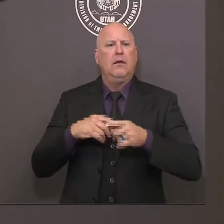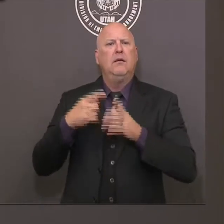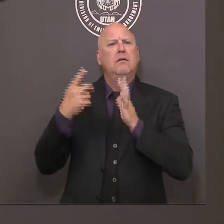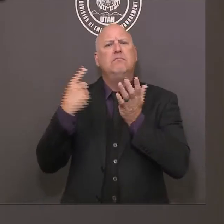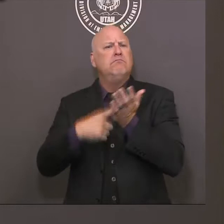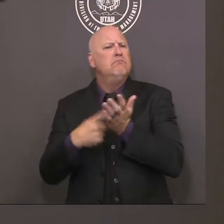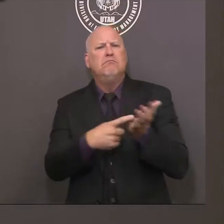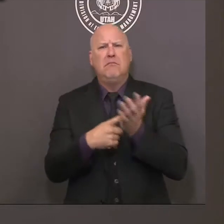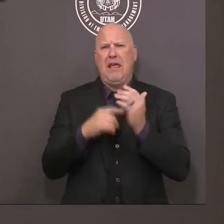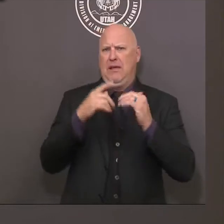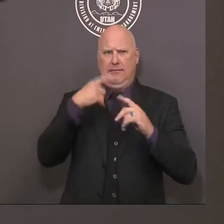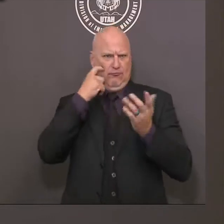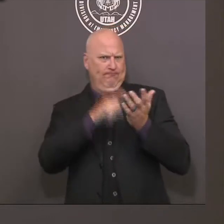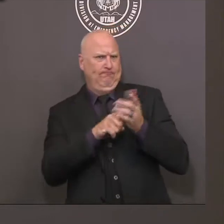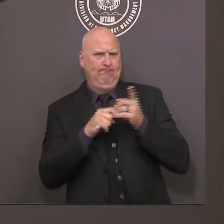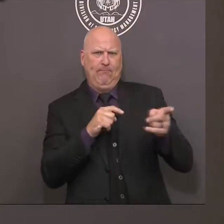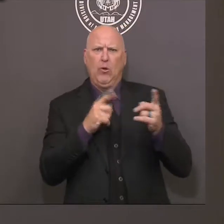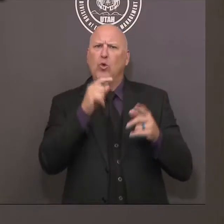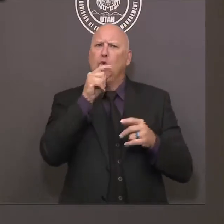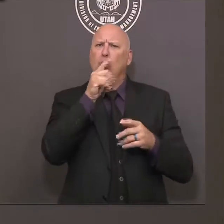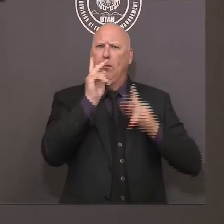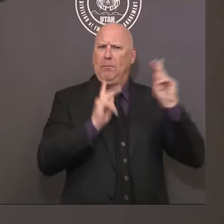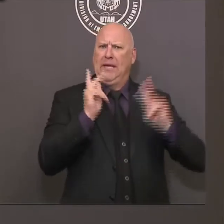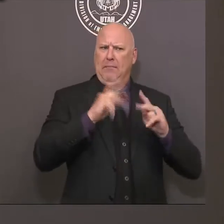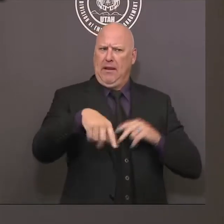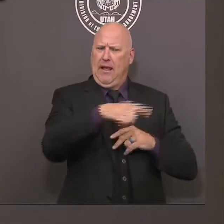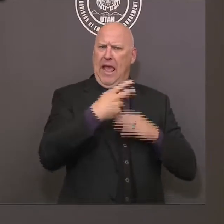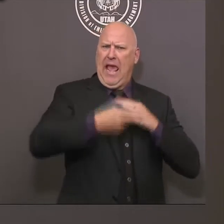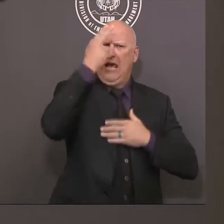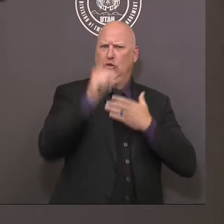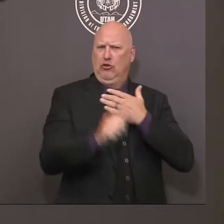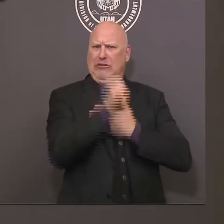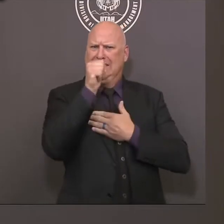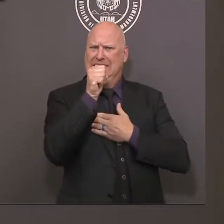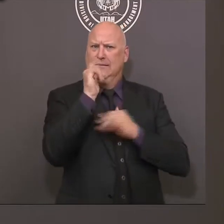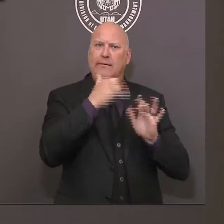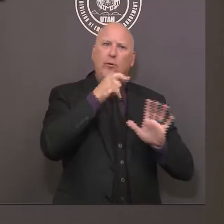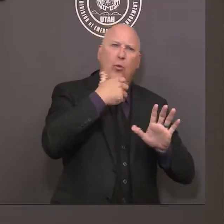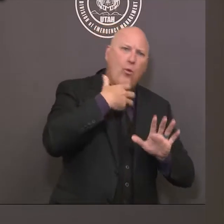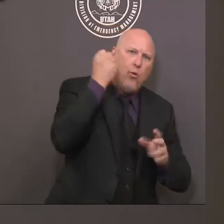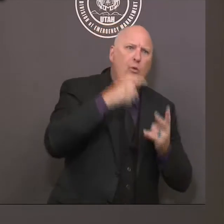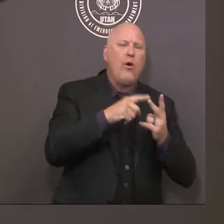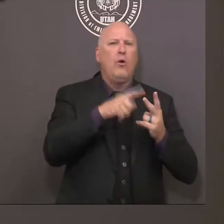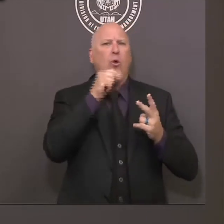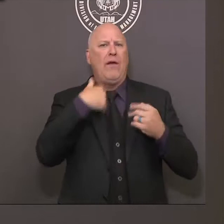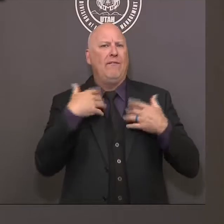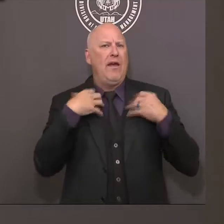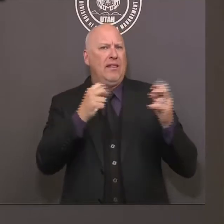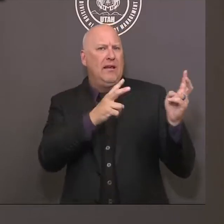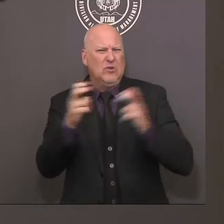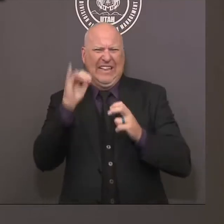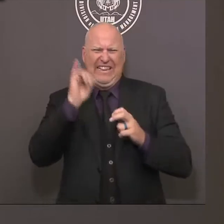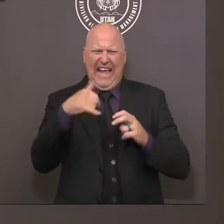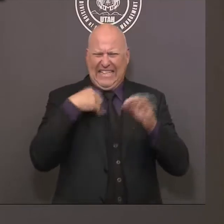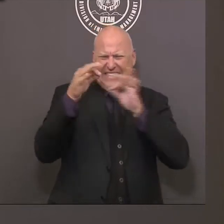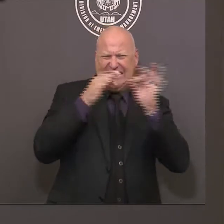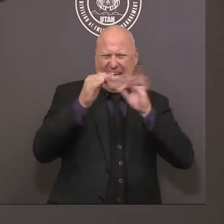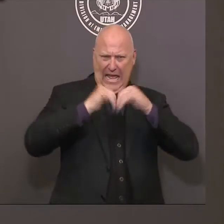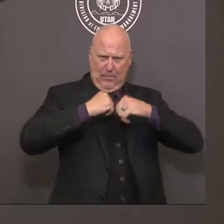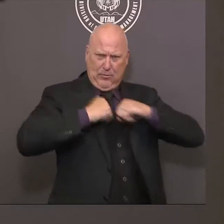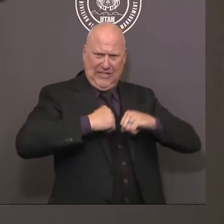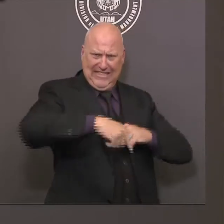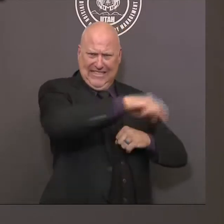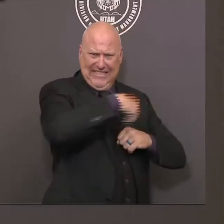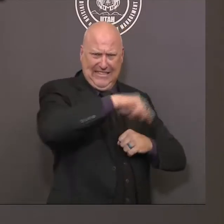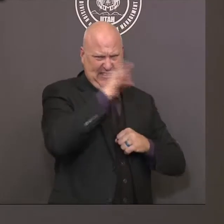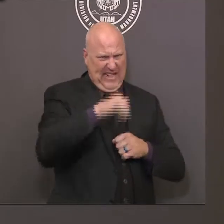of an emphasis on those who were in the high-risk categories to target them to help protect them, as they seem to be more vulnerable to the coronavirus